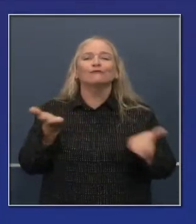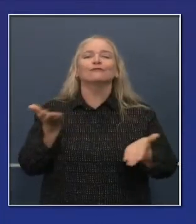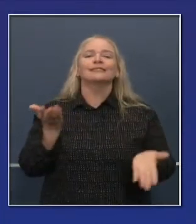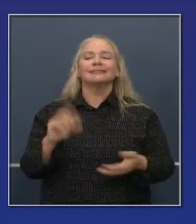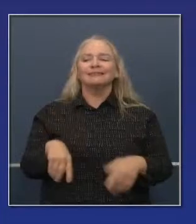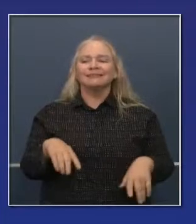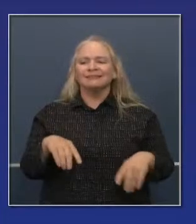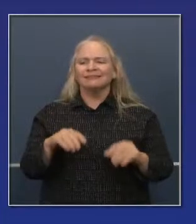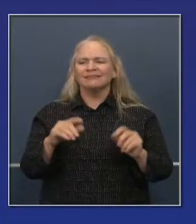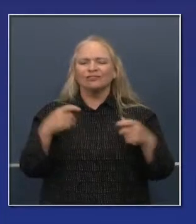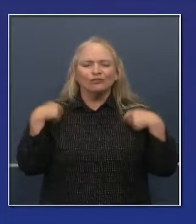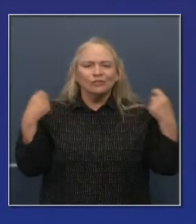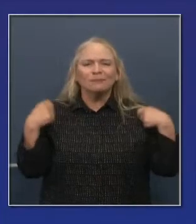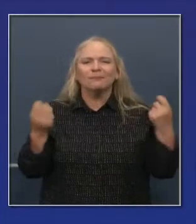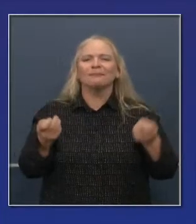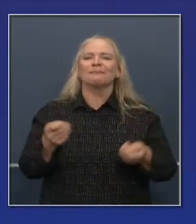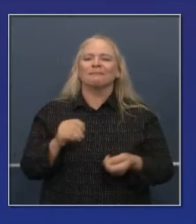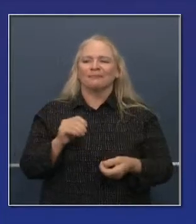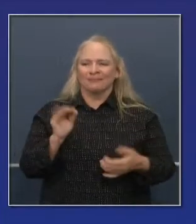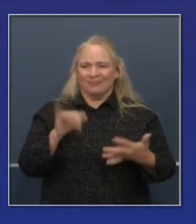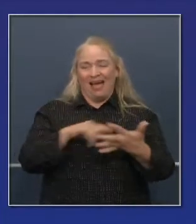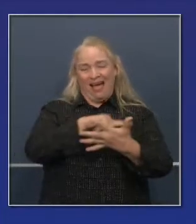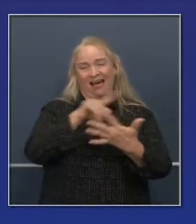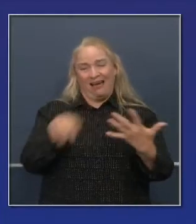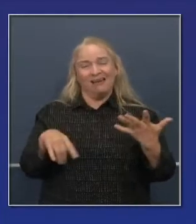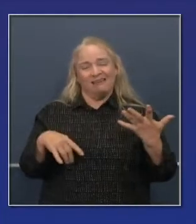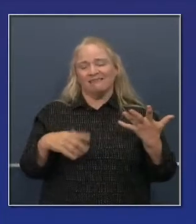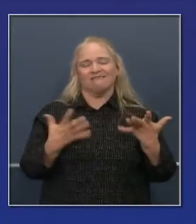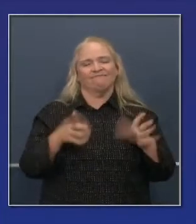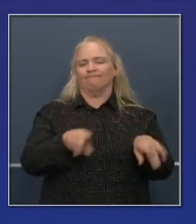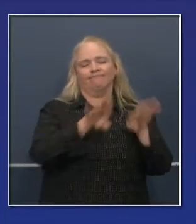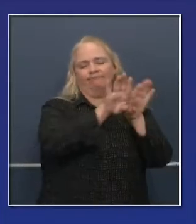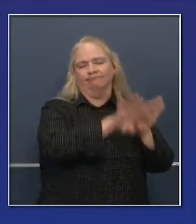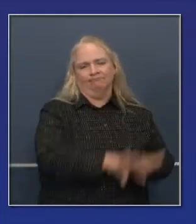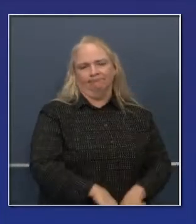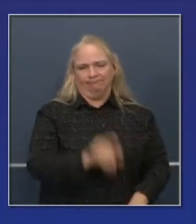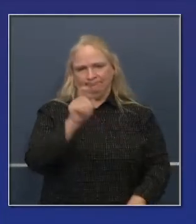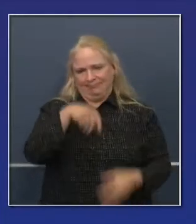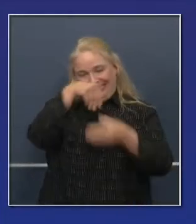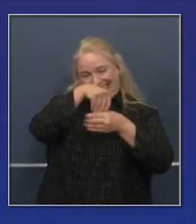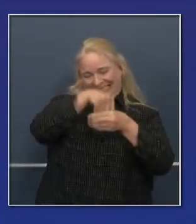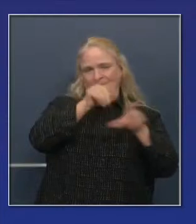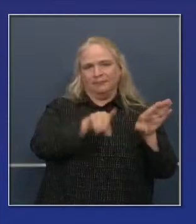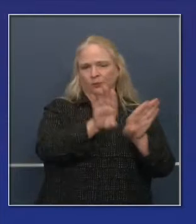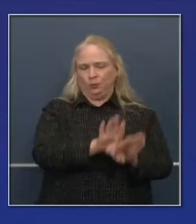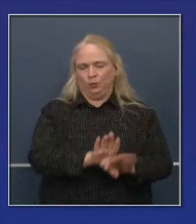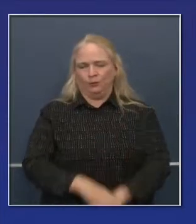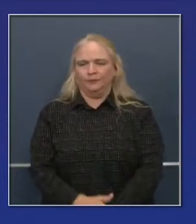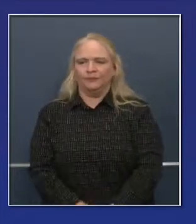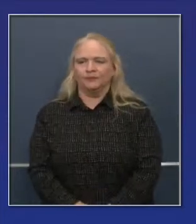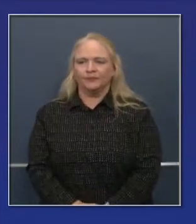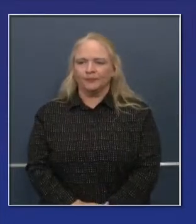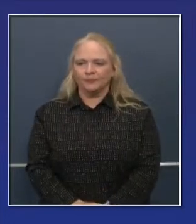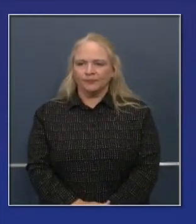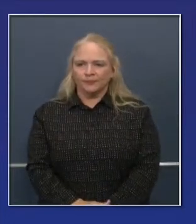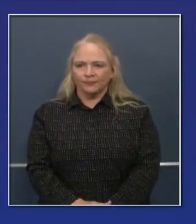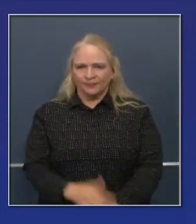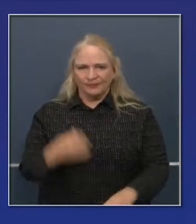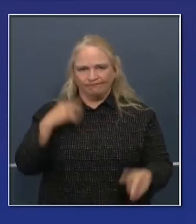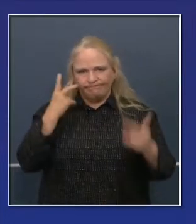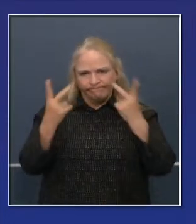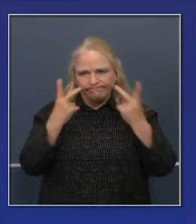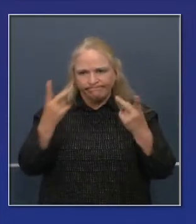centers, and the like. As it relates to the total number of cases we're experiencing here in the state of